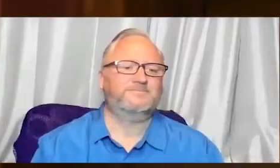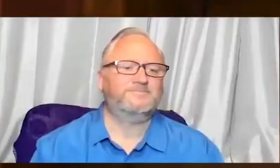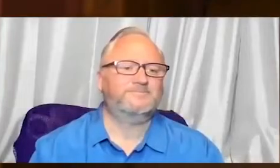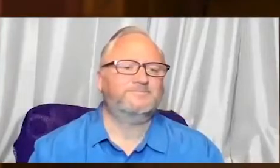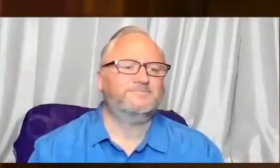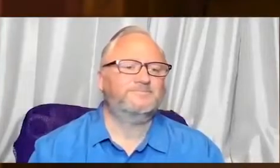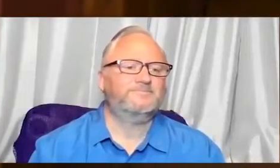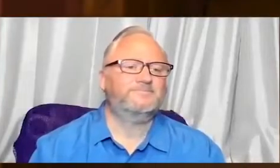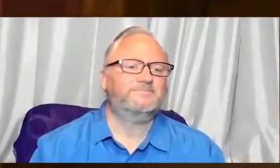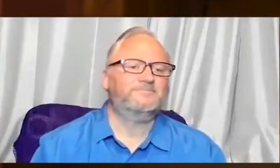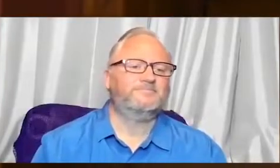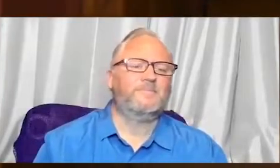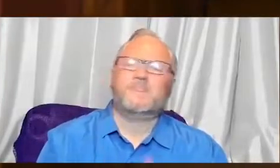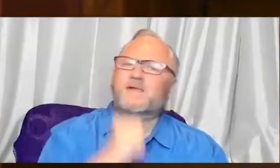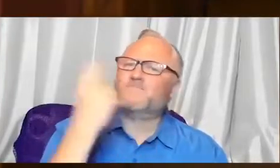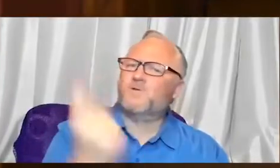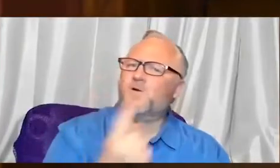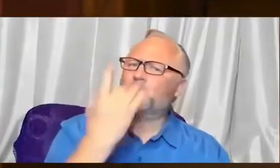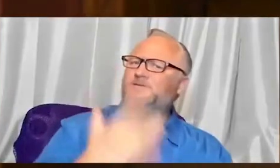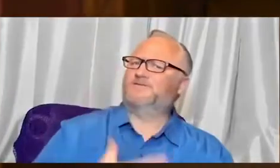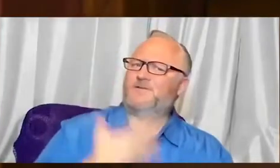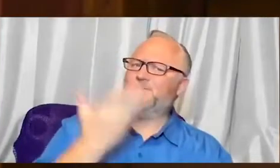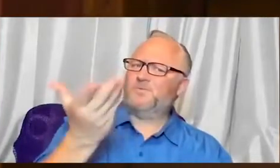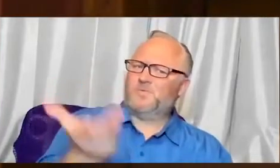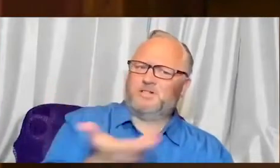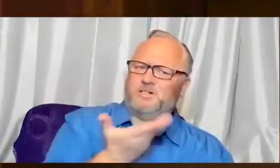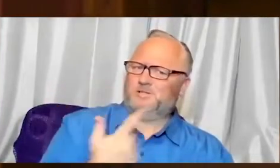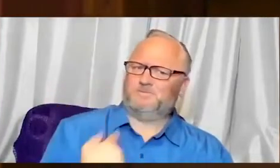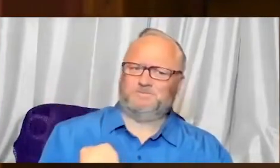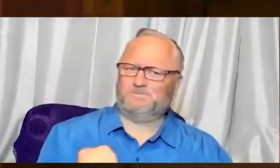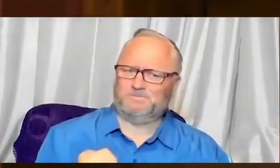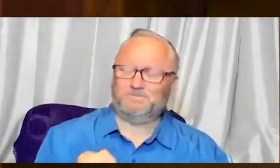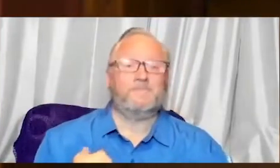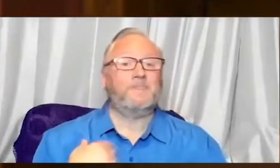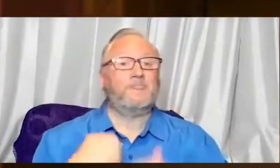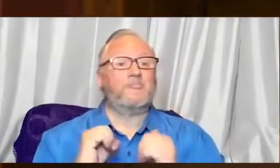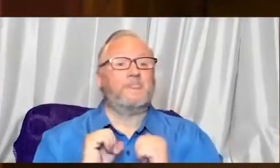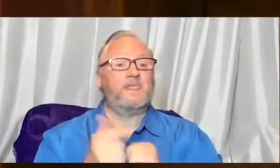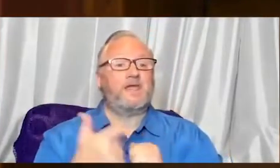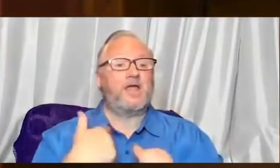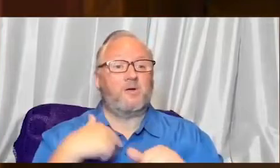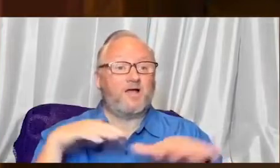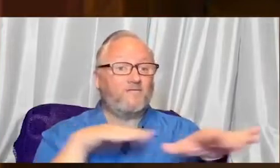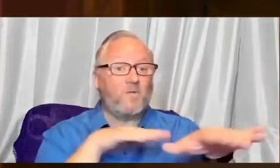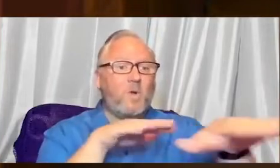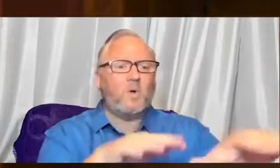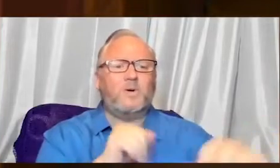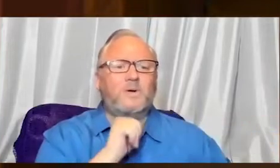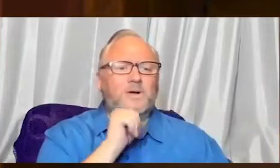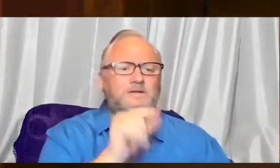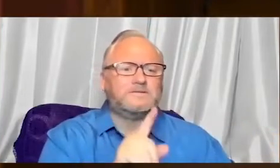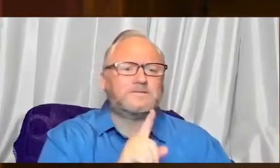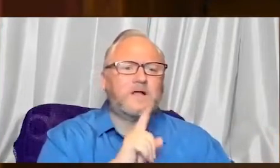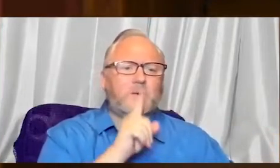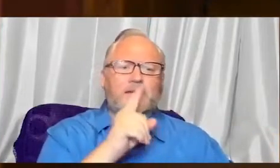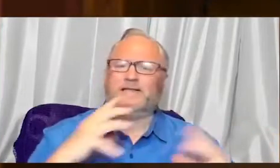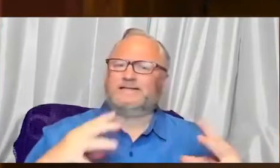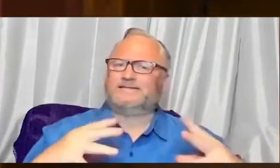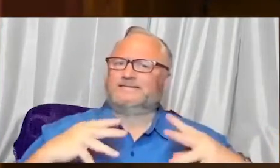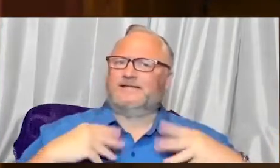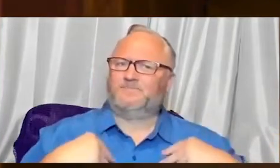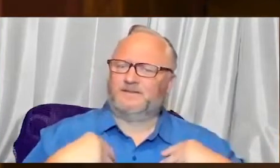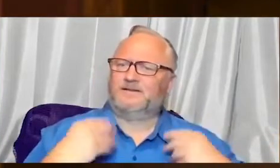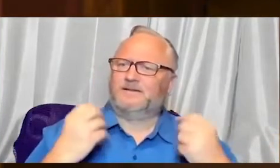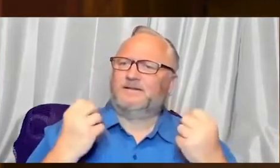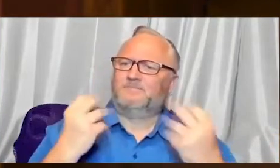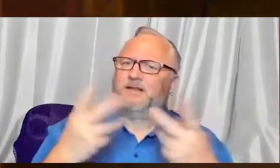I haven't always felt welcome. The way I flow was just not really accepted in places I had